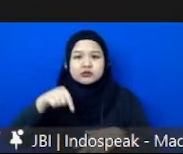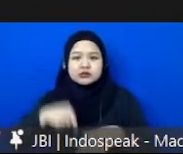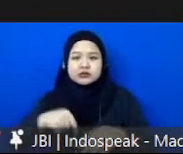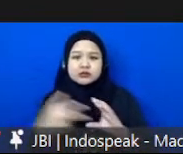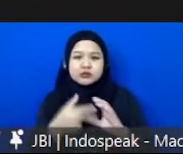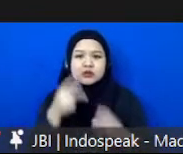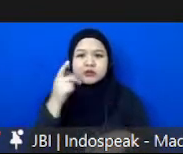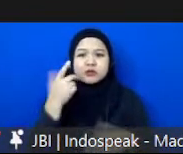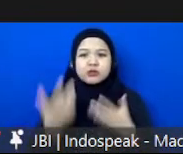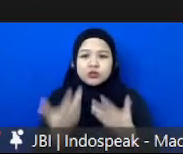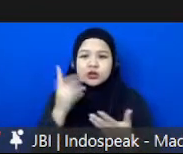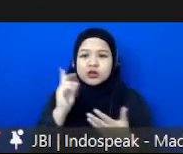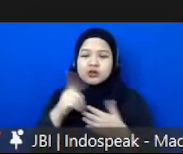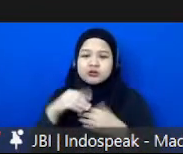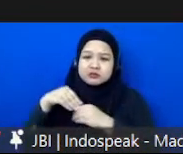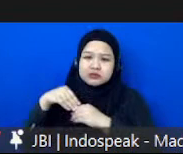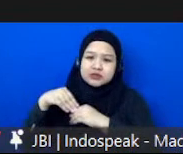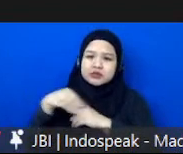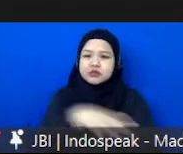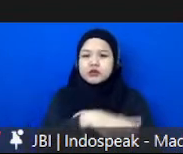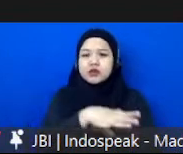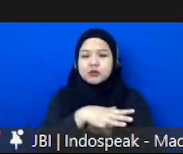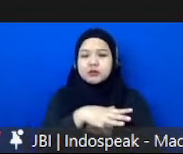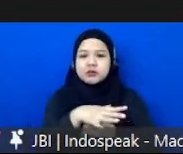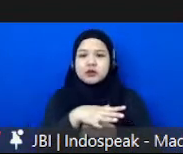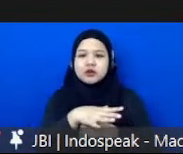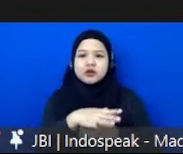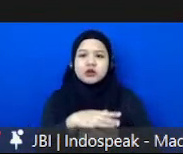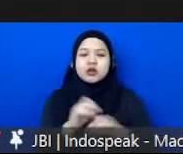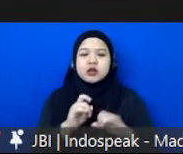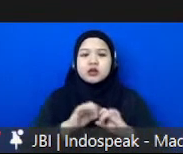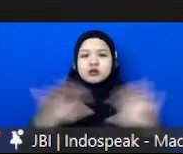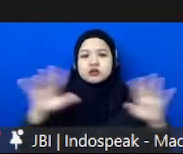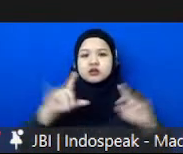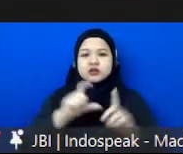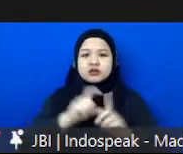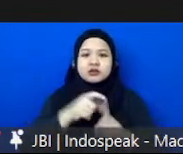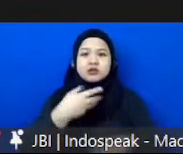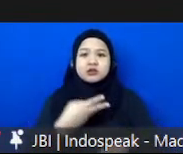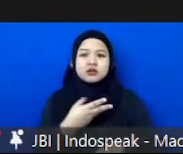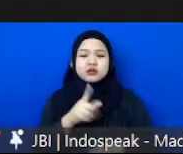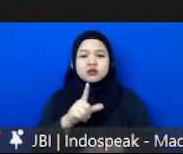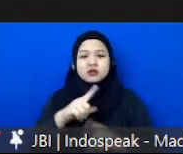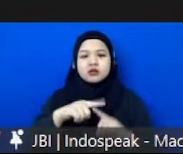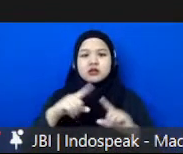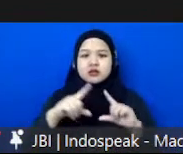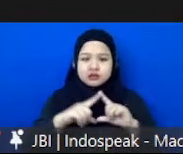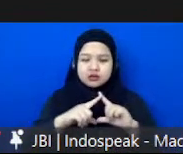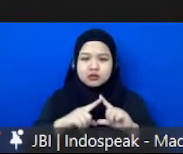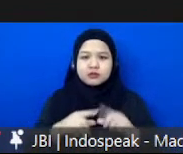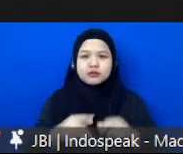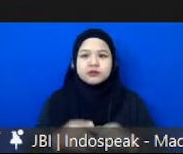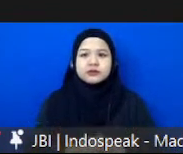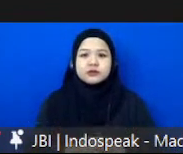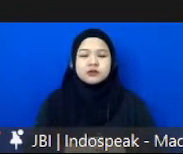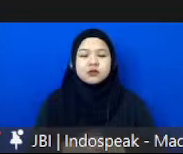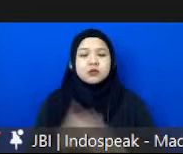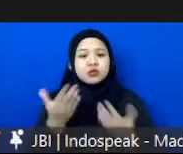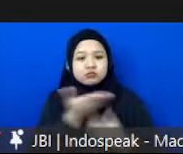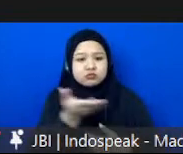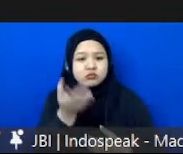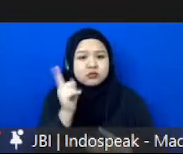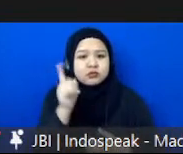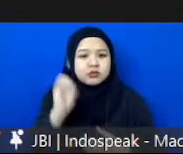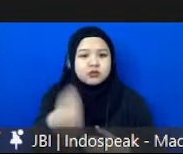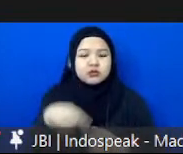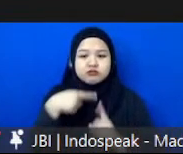affected by the Delta wave. We all know, I think, someone who's either been infected, who's been